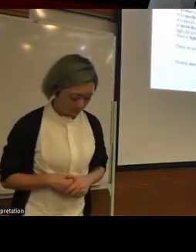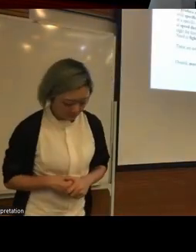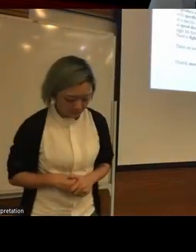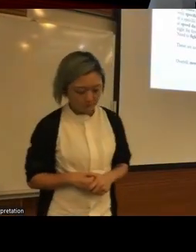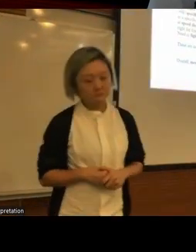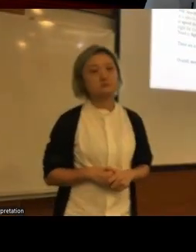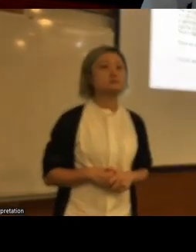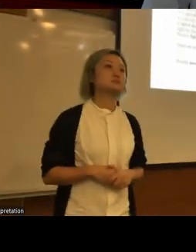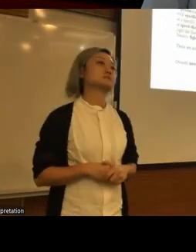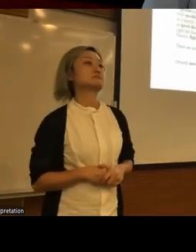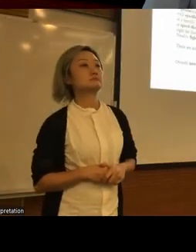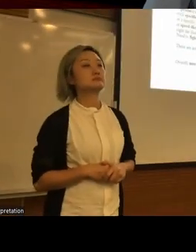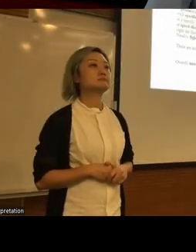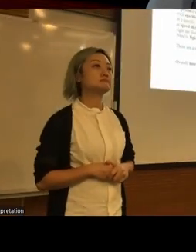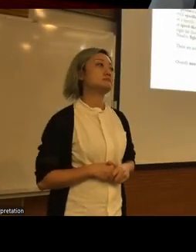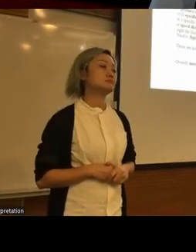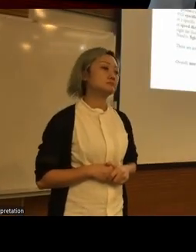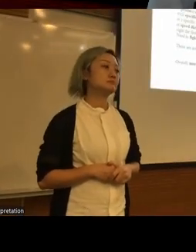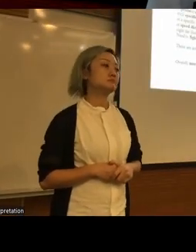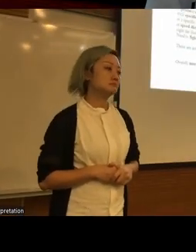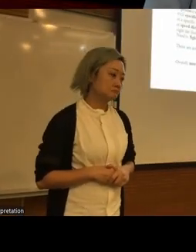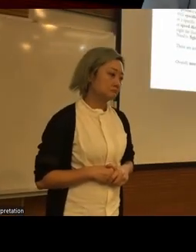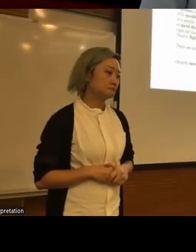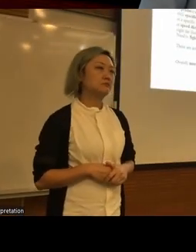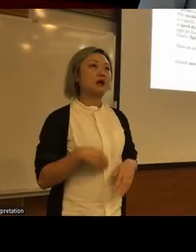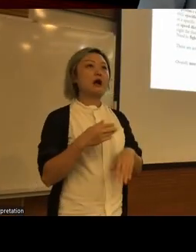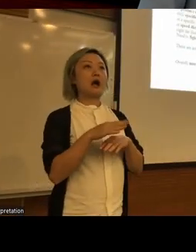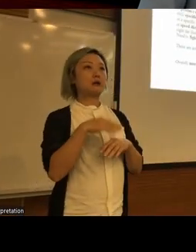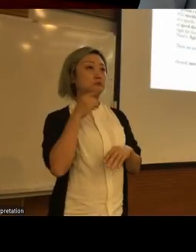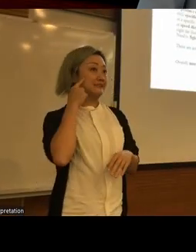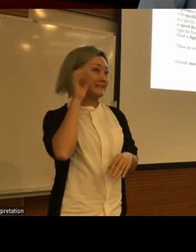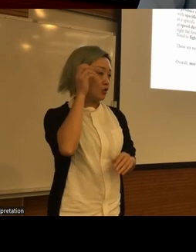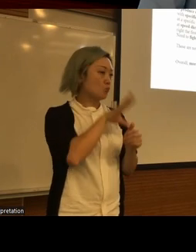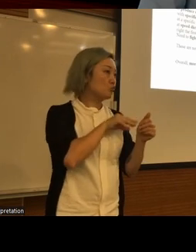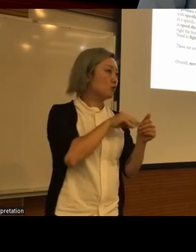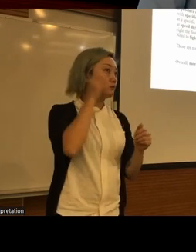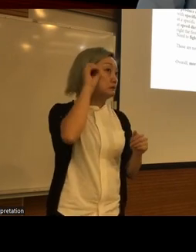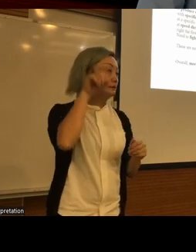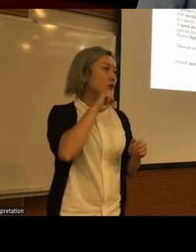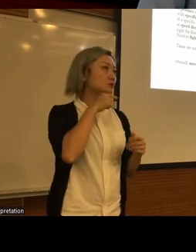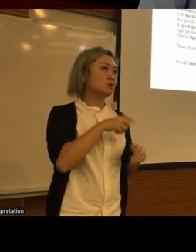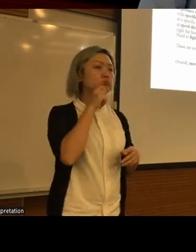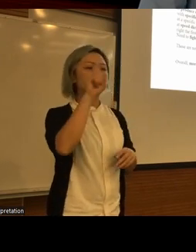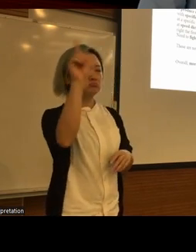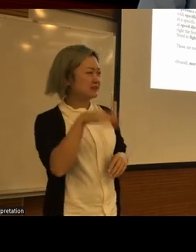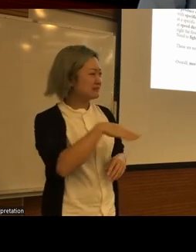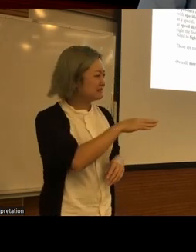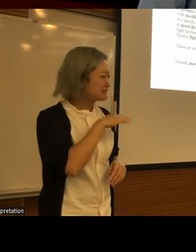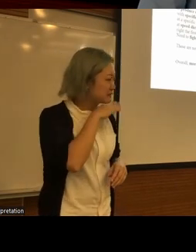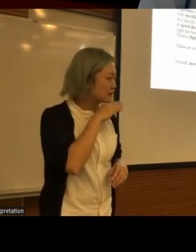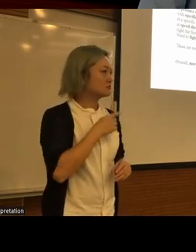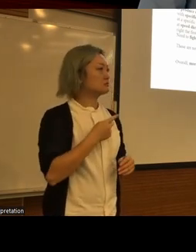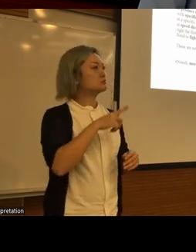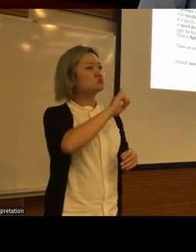Now, why should there be a tightrope hypothesis? People would say, wait a minute, everybody